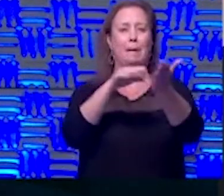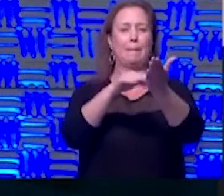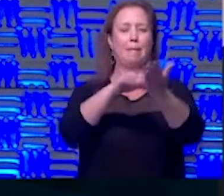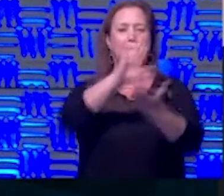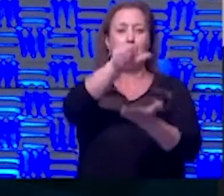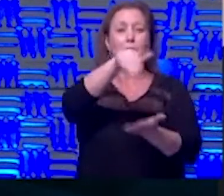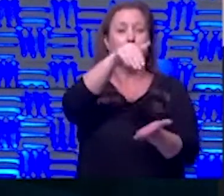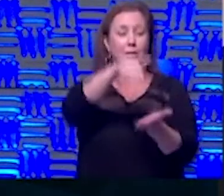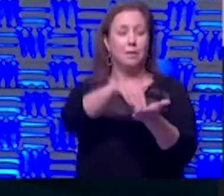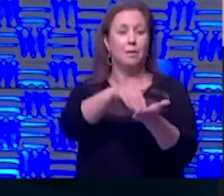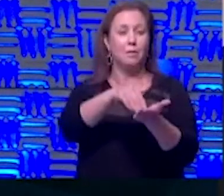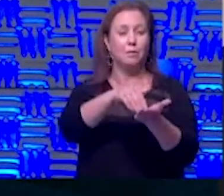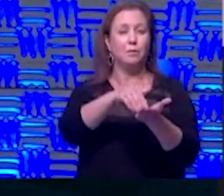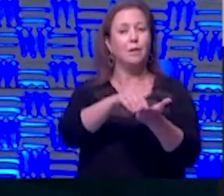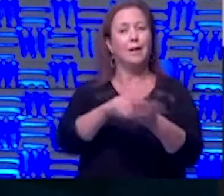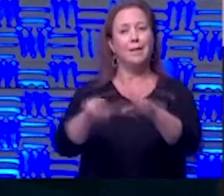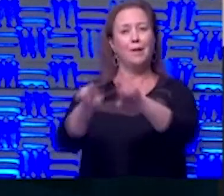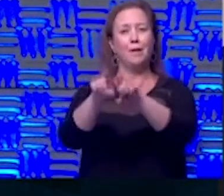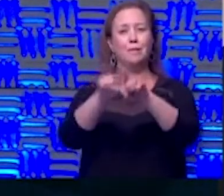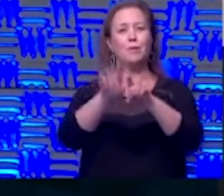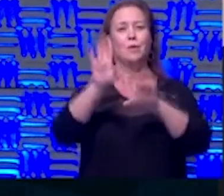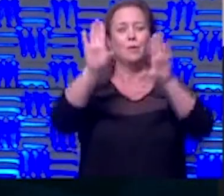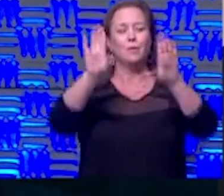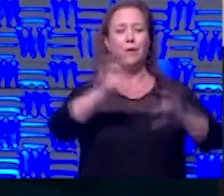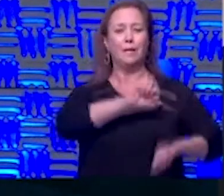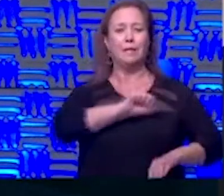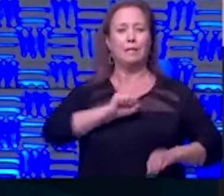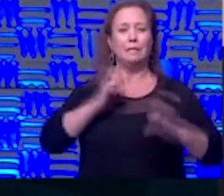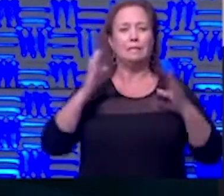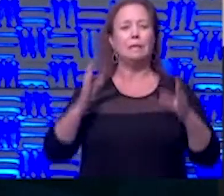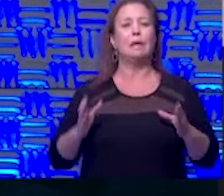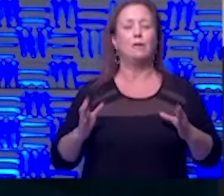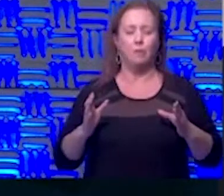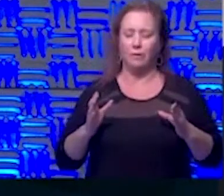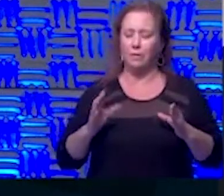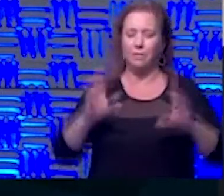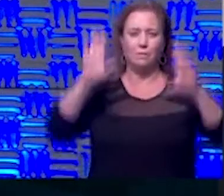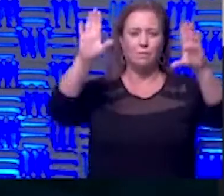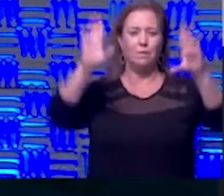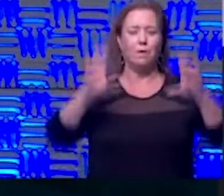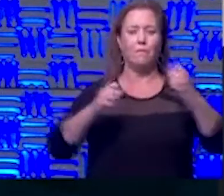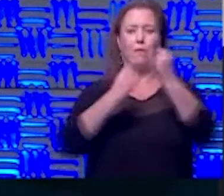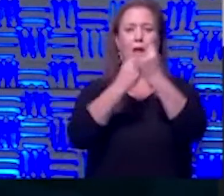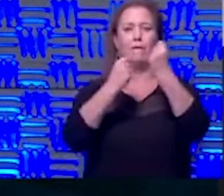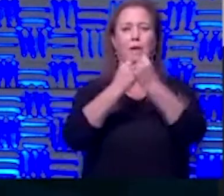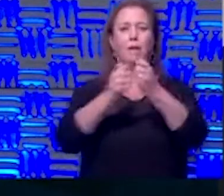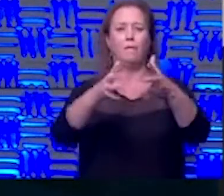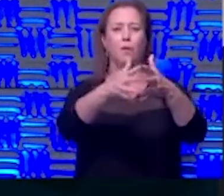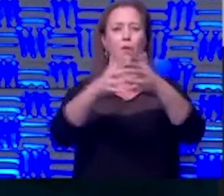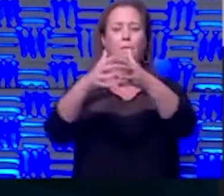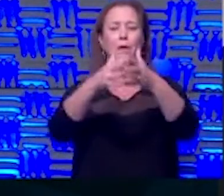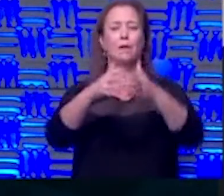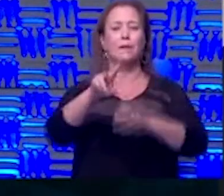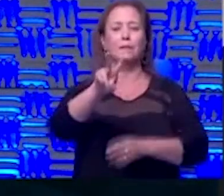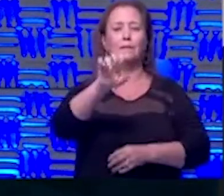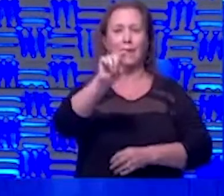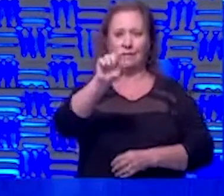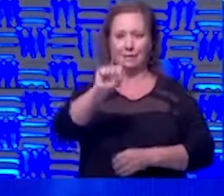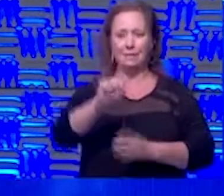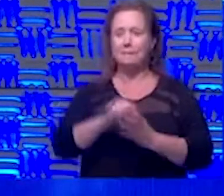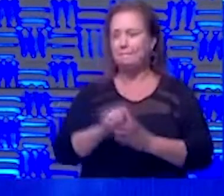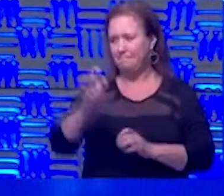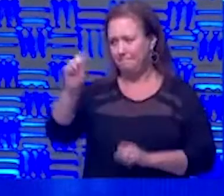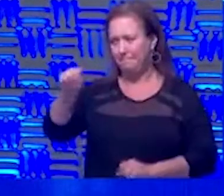as well as your great senator, who is an extraordinary advocate for America's veterans. Yeah, we're pretty